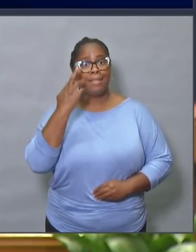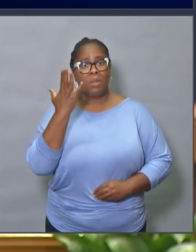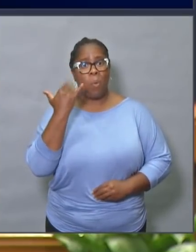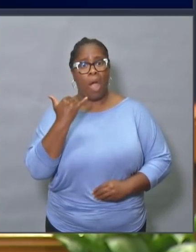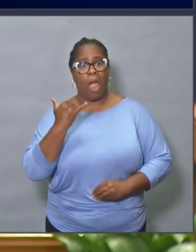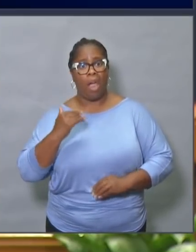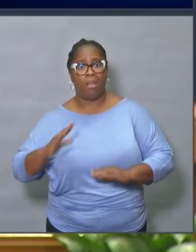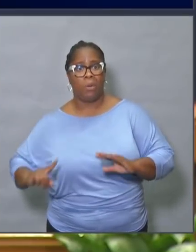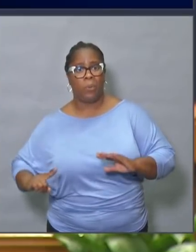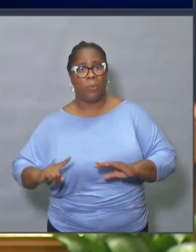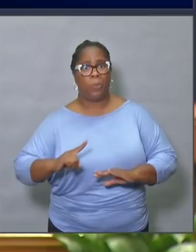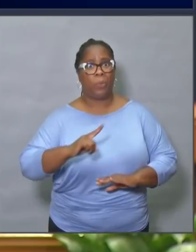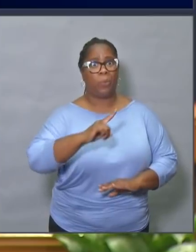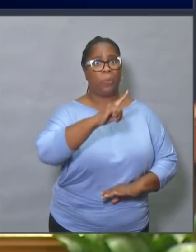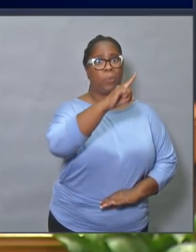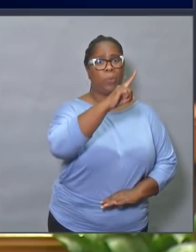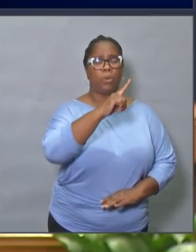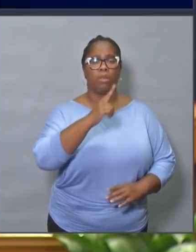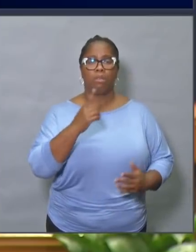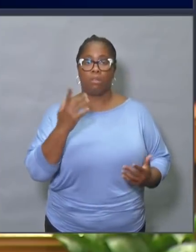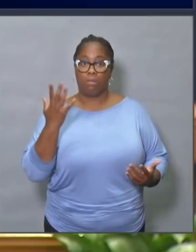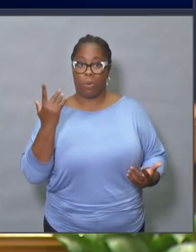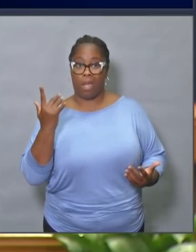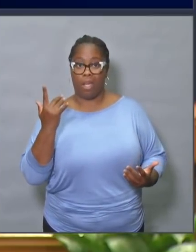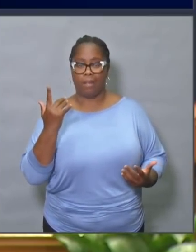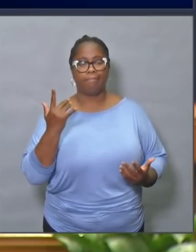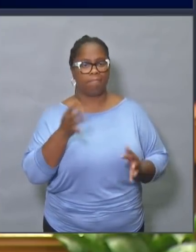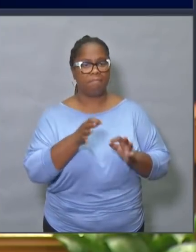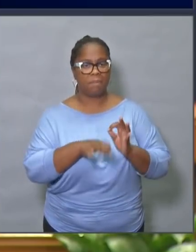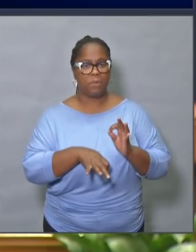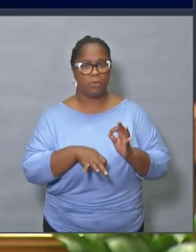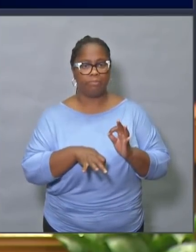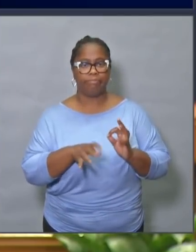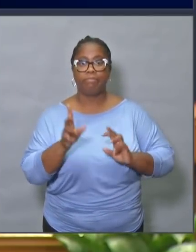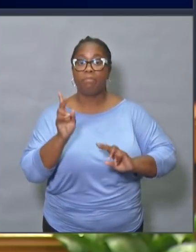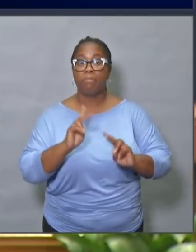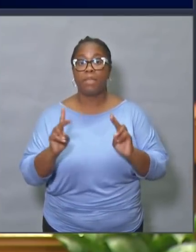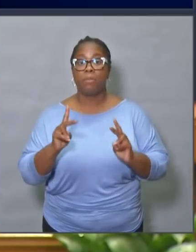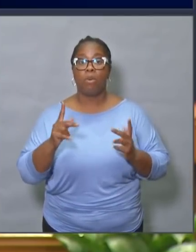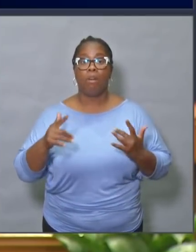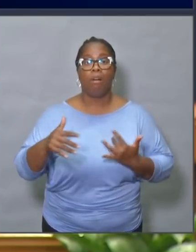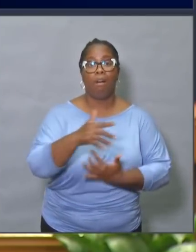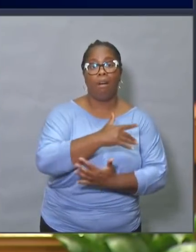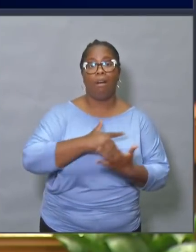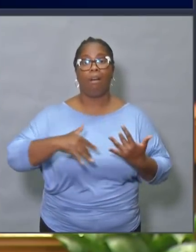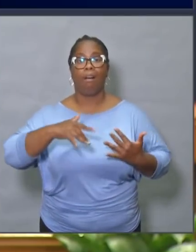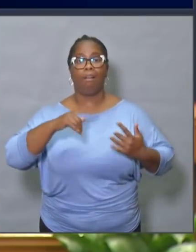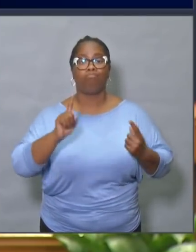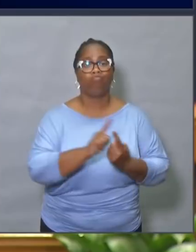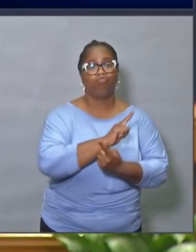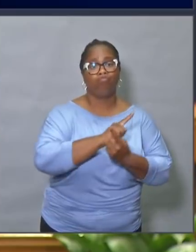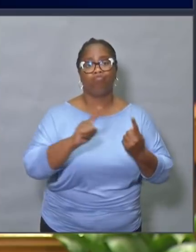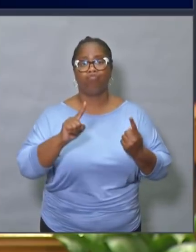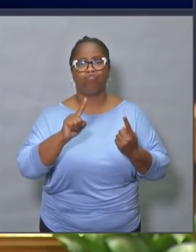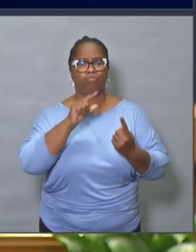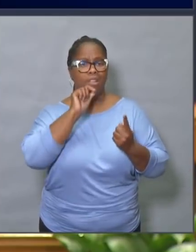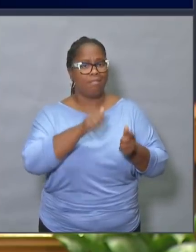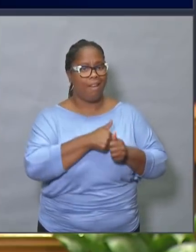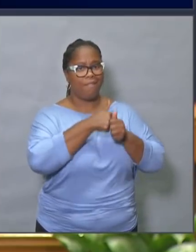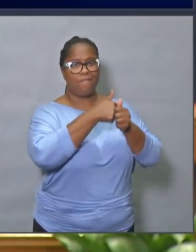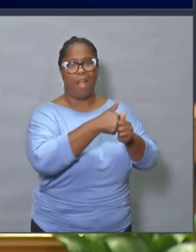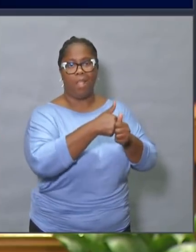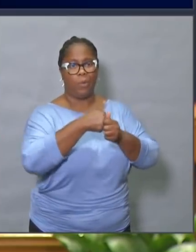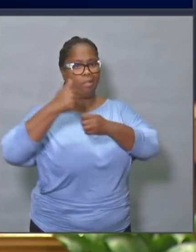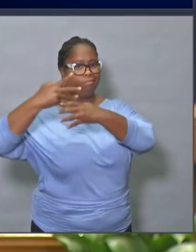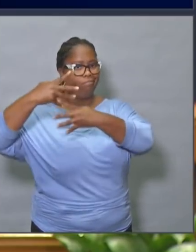experiencing today is simple to identify. People are interacting with each other, and they're not adhering to the recommended prevention